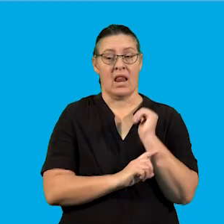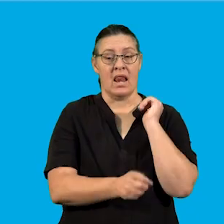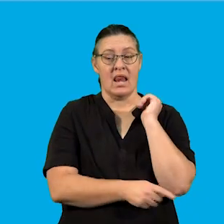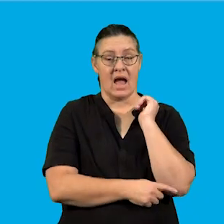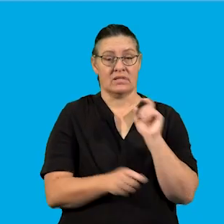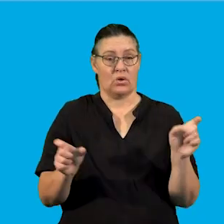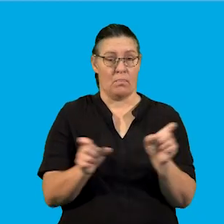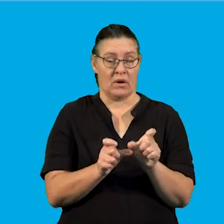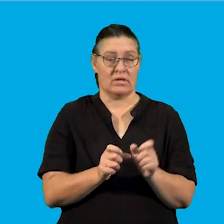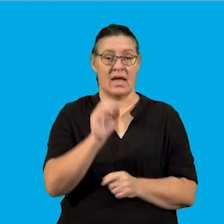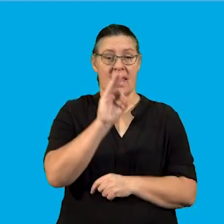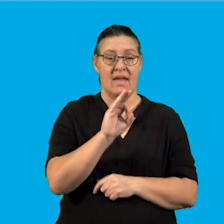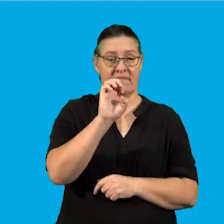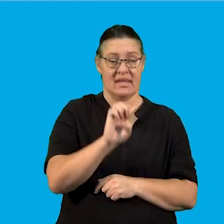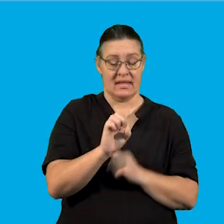Our last compound,